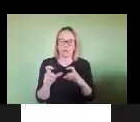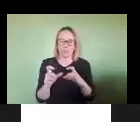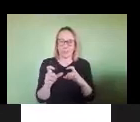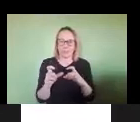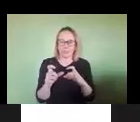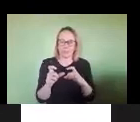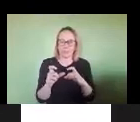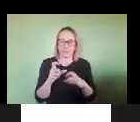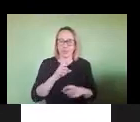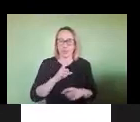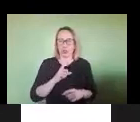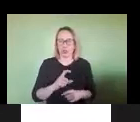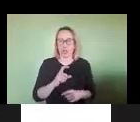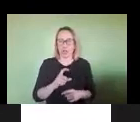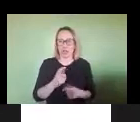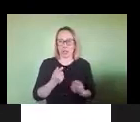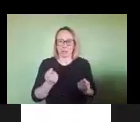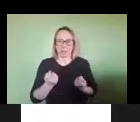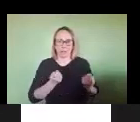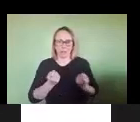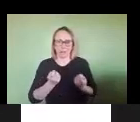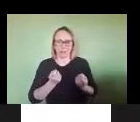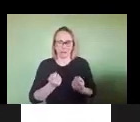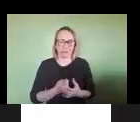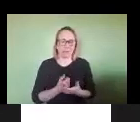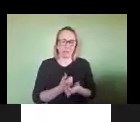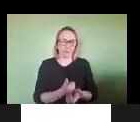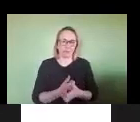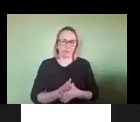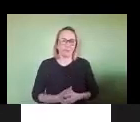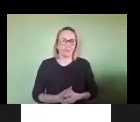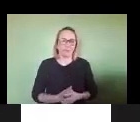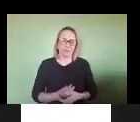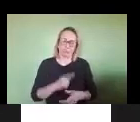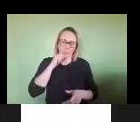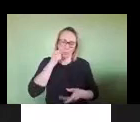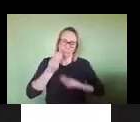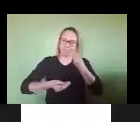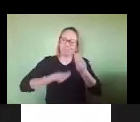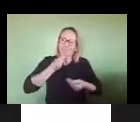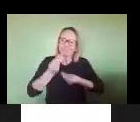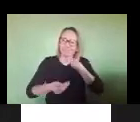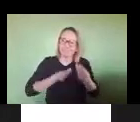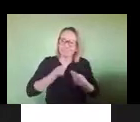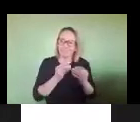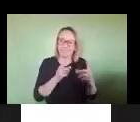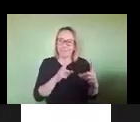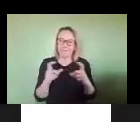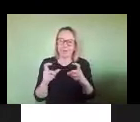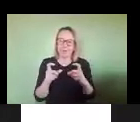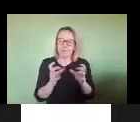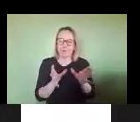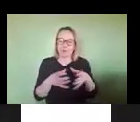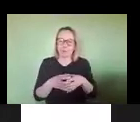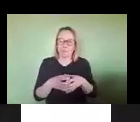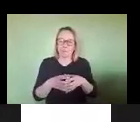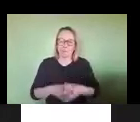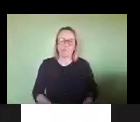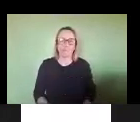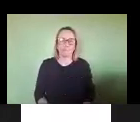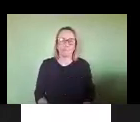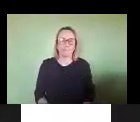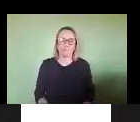Charlie kindly facilitated it for us. So he's going to talk to you about the photography group. So I'll